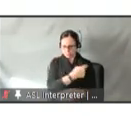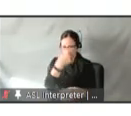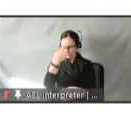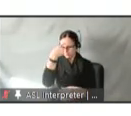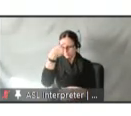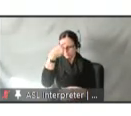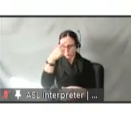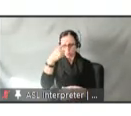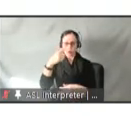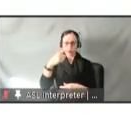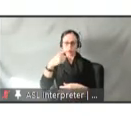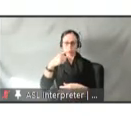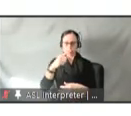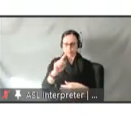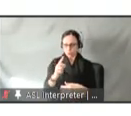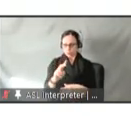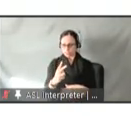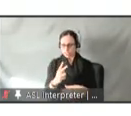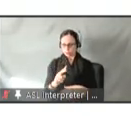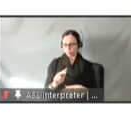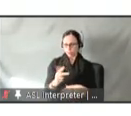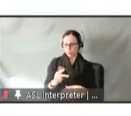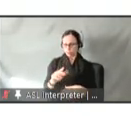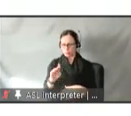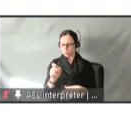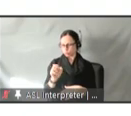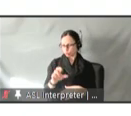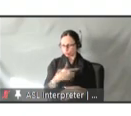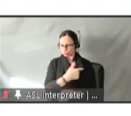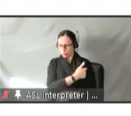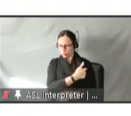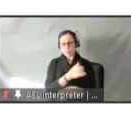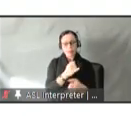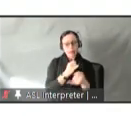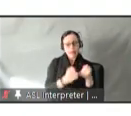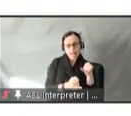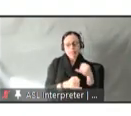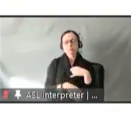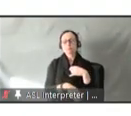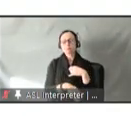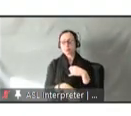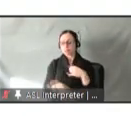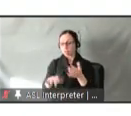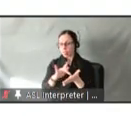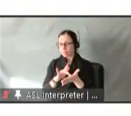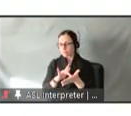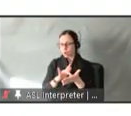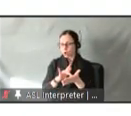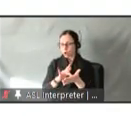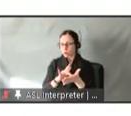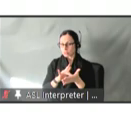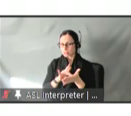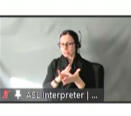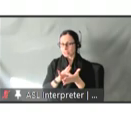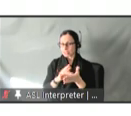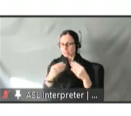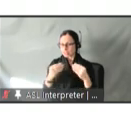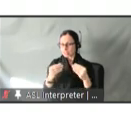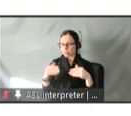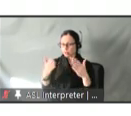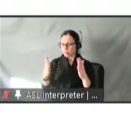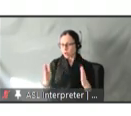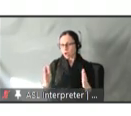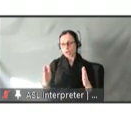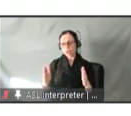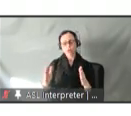additional, and/or booster doses. And lastly, just to recognize that the pharmacy providers are really going over and beyond to meet